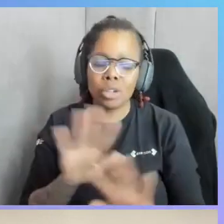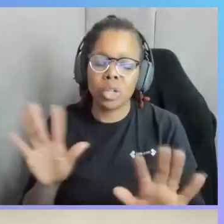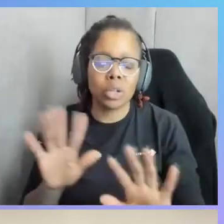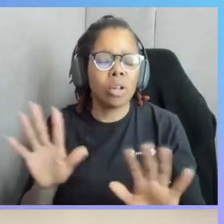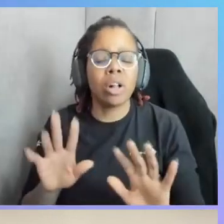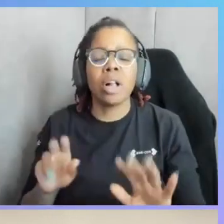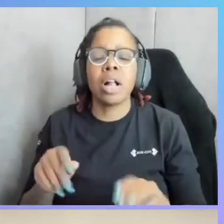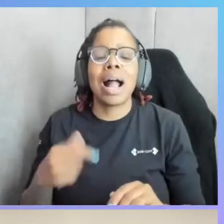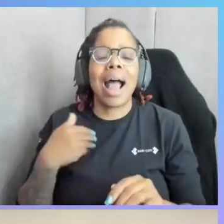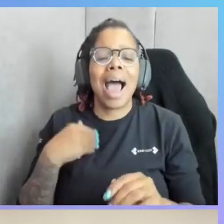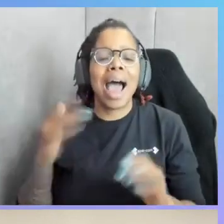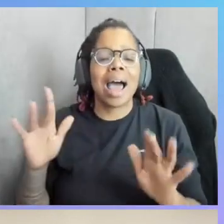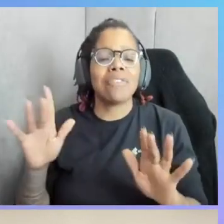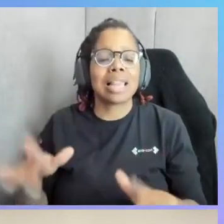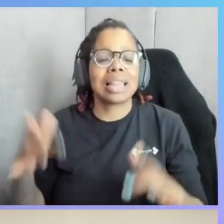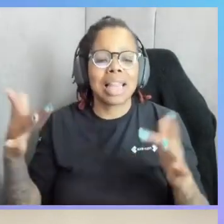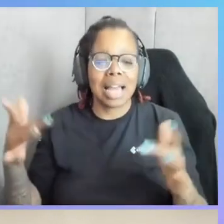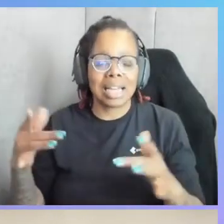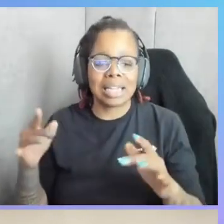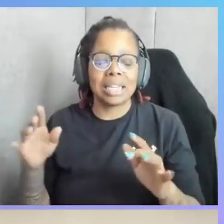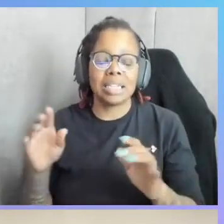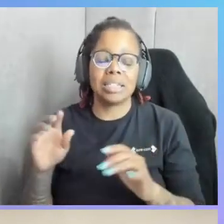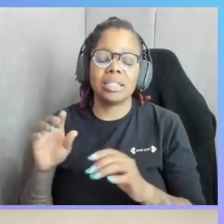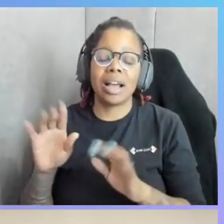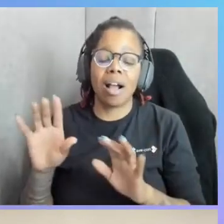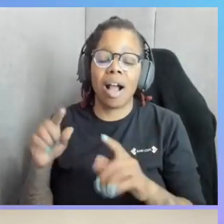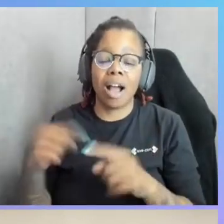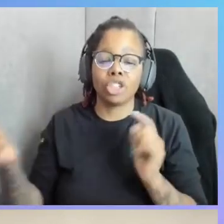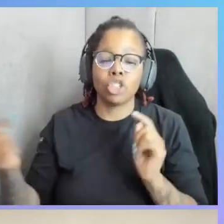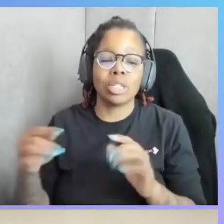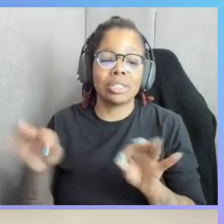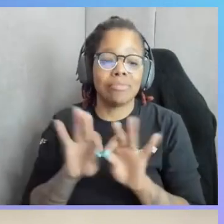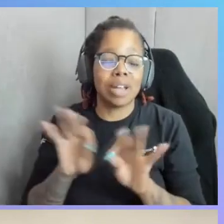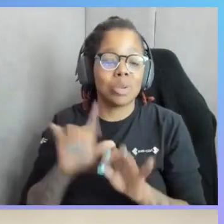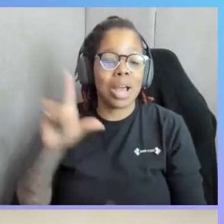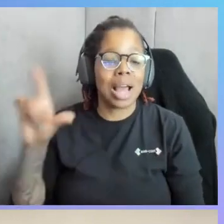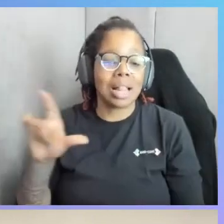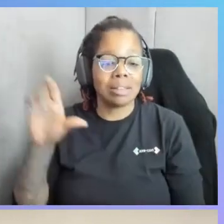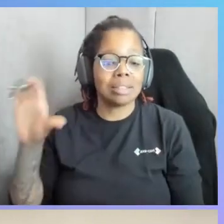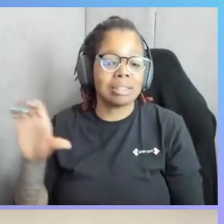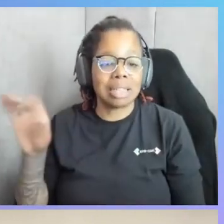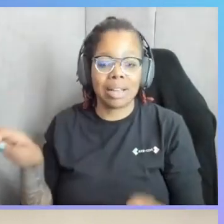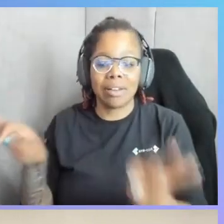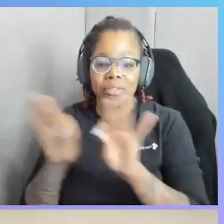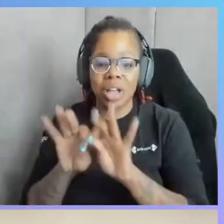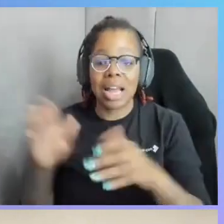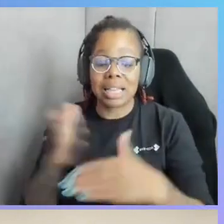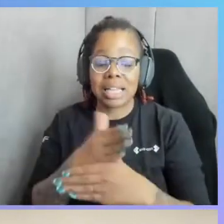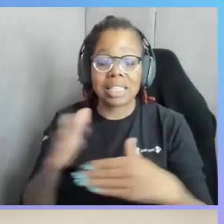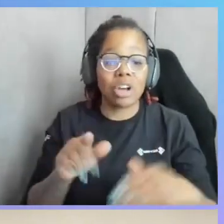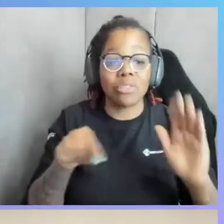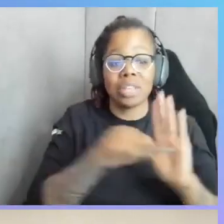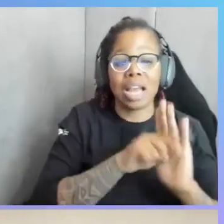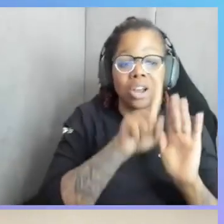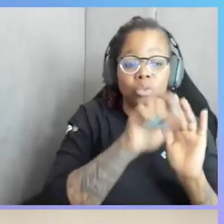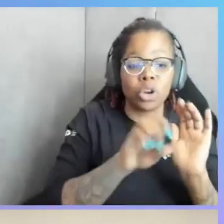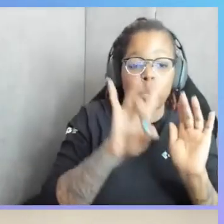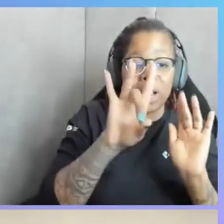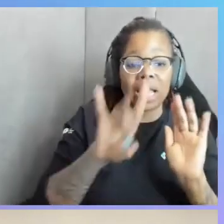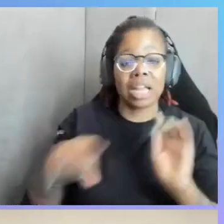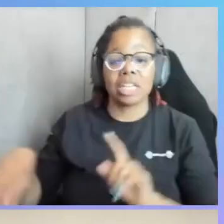lightness contrast value, or LC value. The scale of -108 to